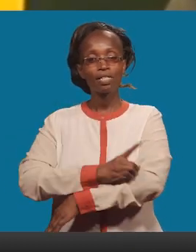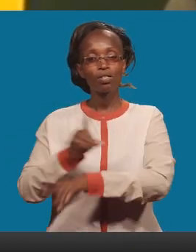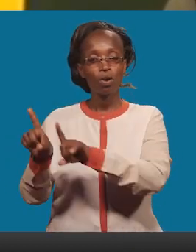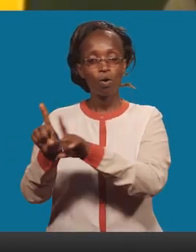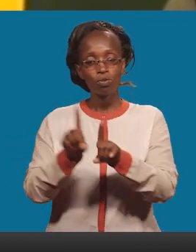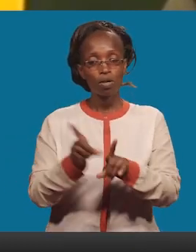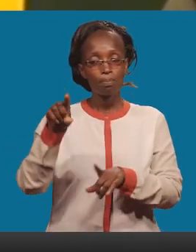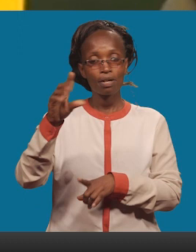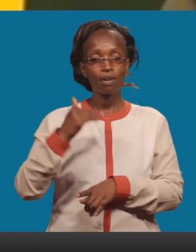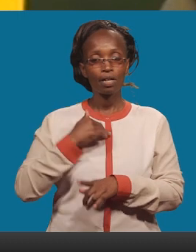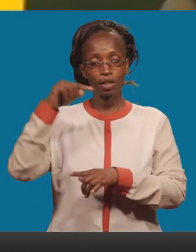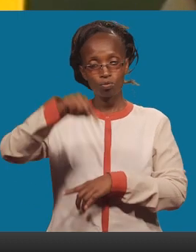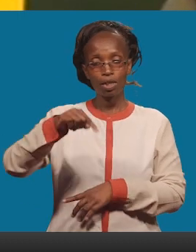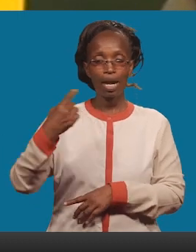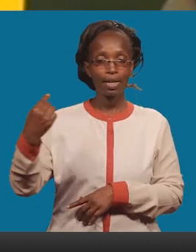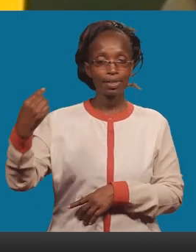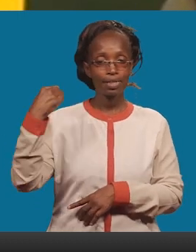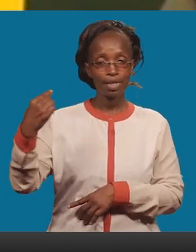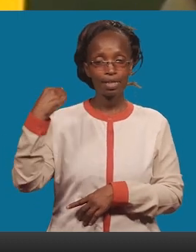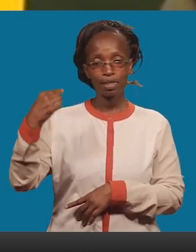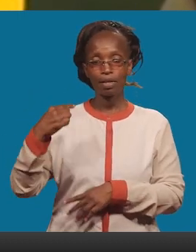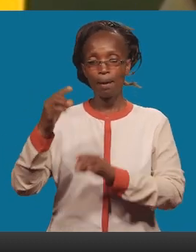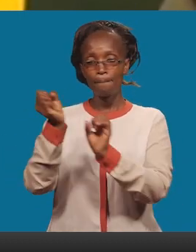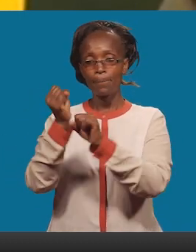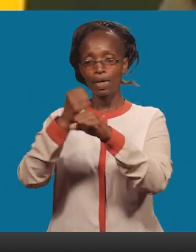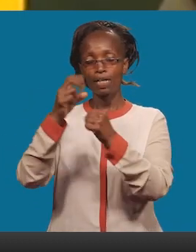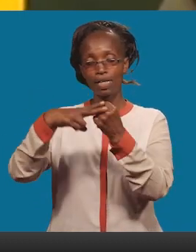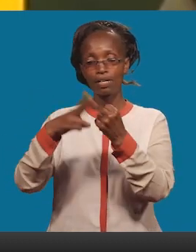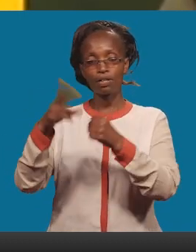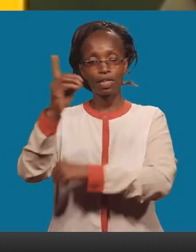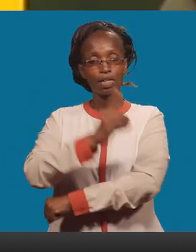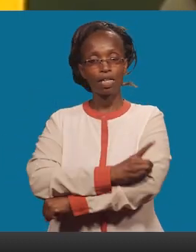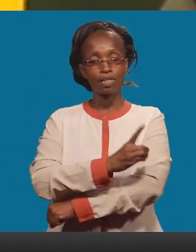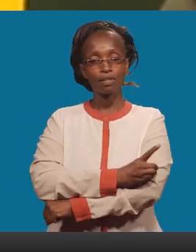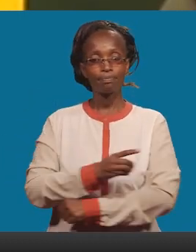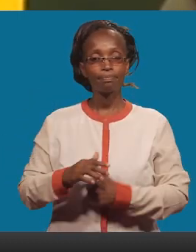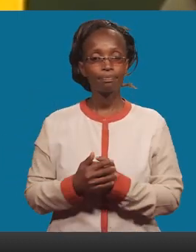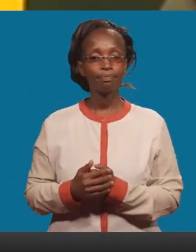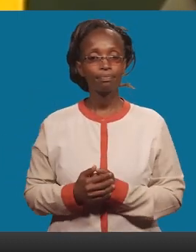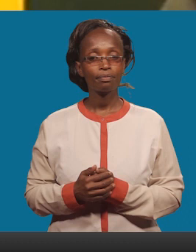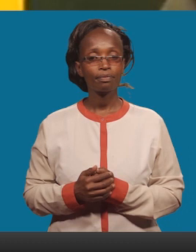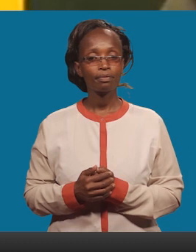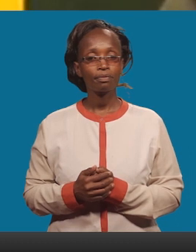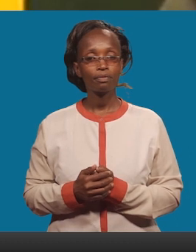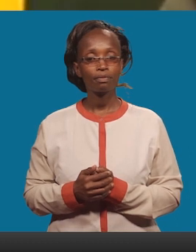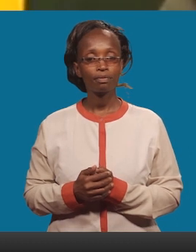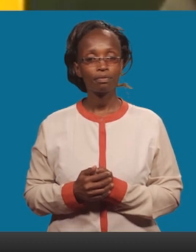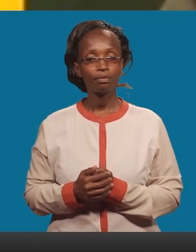7 days also the accused have had yesterday and today. I find that the 7 days, the period is still